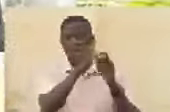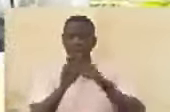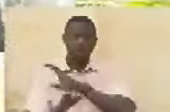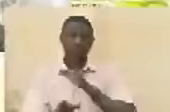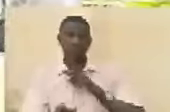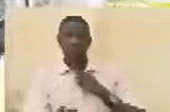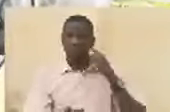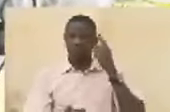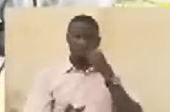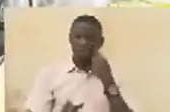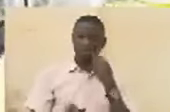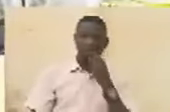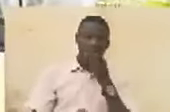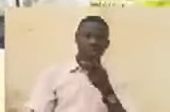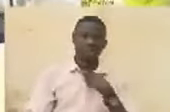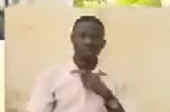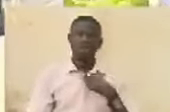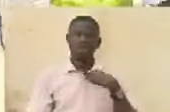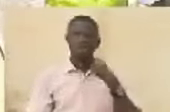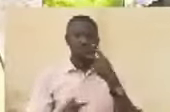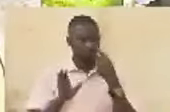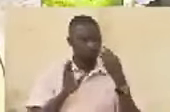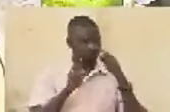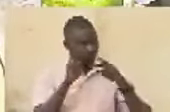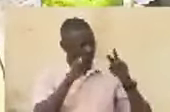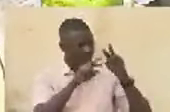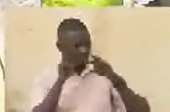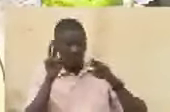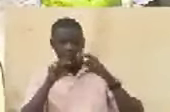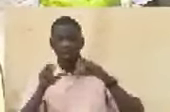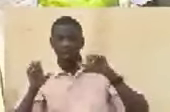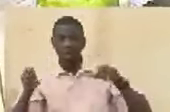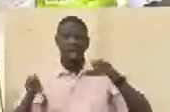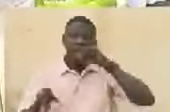they said they were hunting for witches.